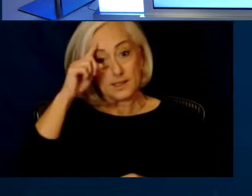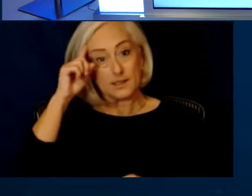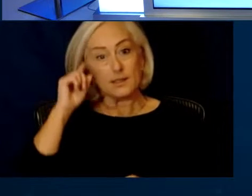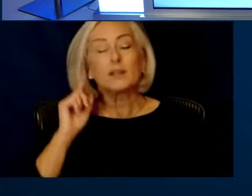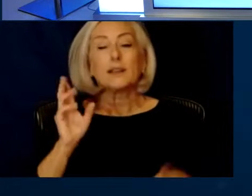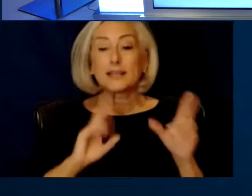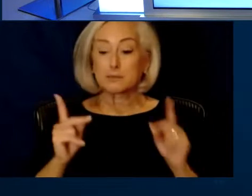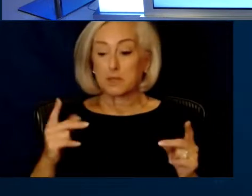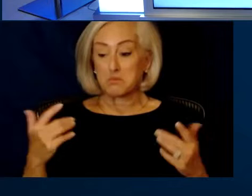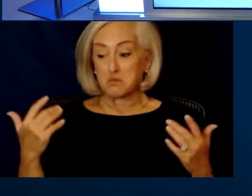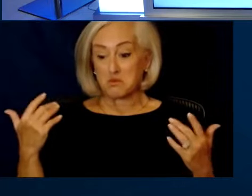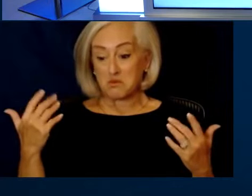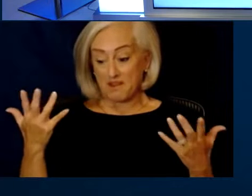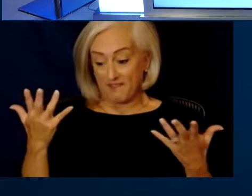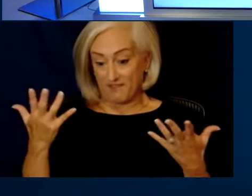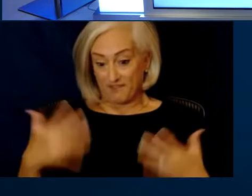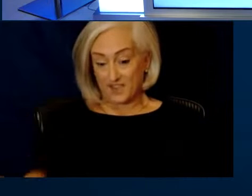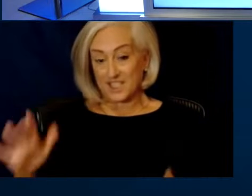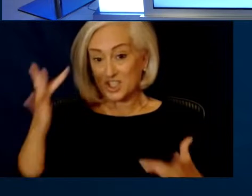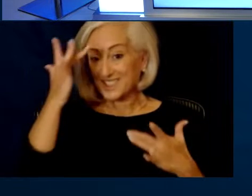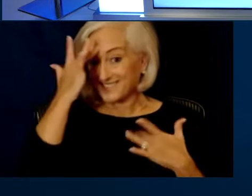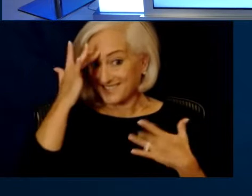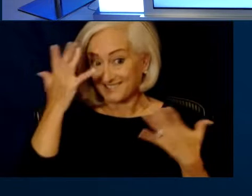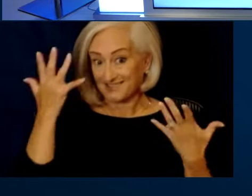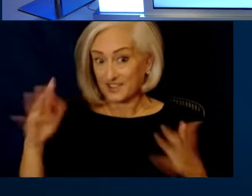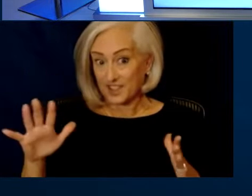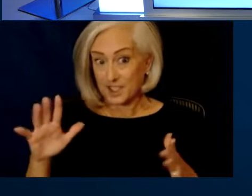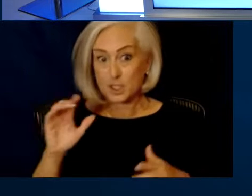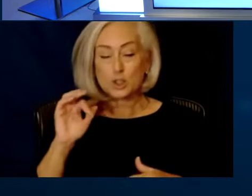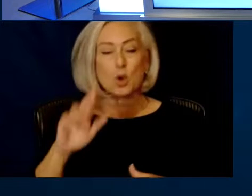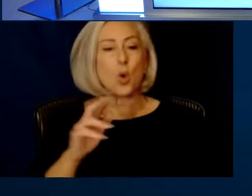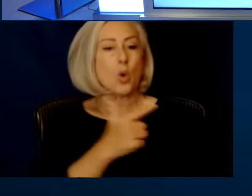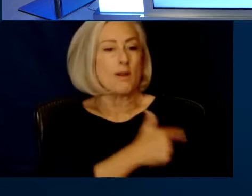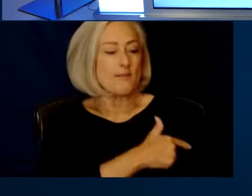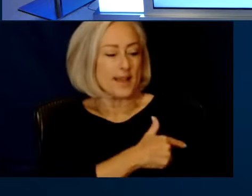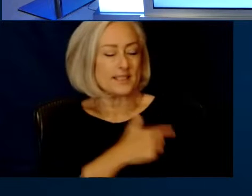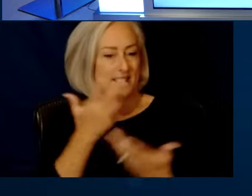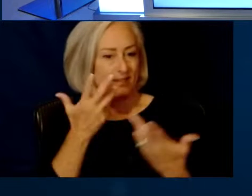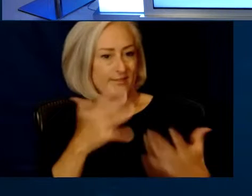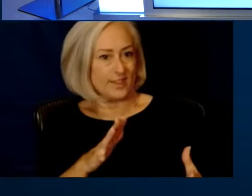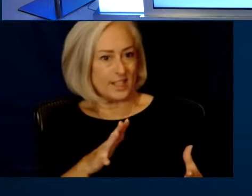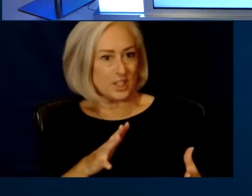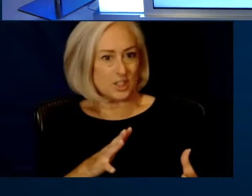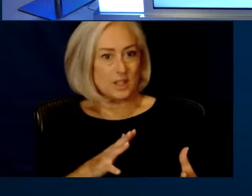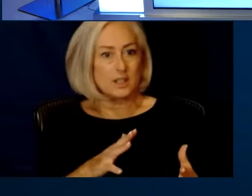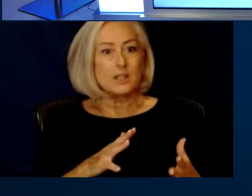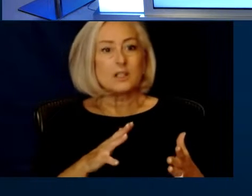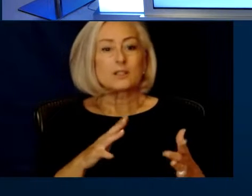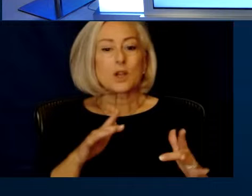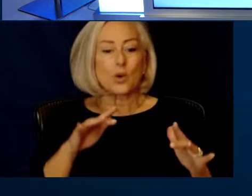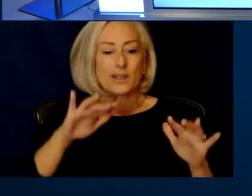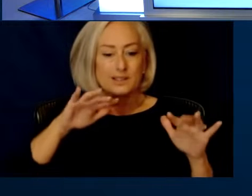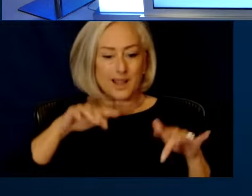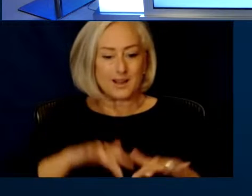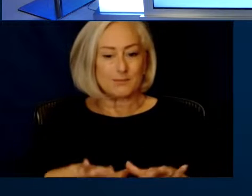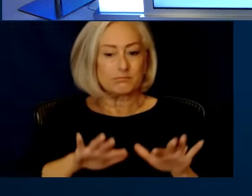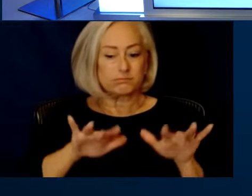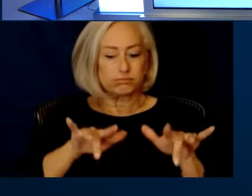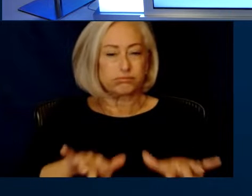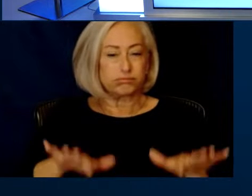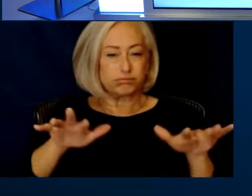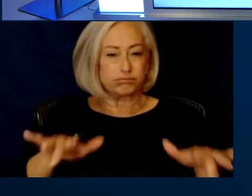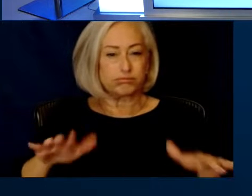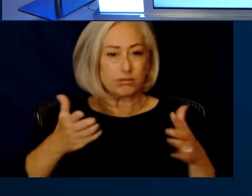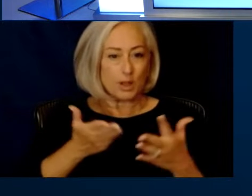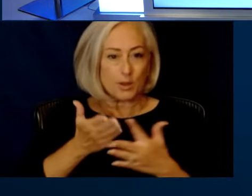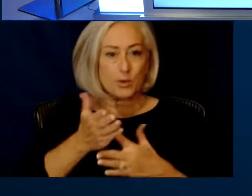the disease and have been vaccinated. And we just kind of roll through the population. And as your immunity begins to wane, boom, you